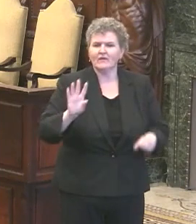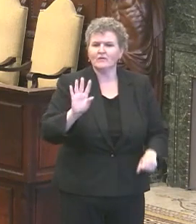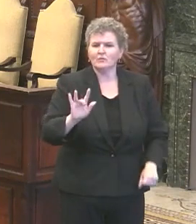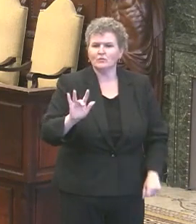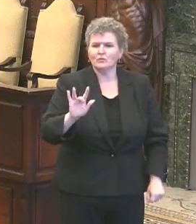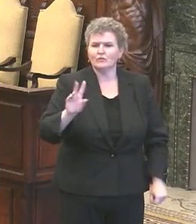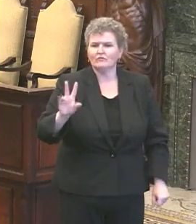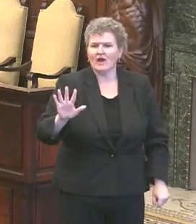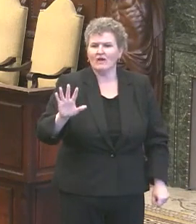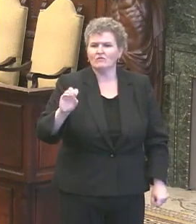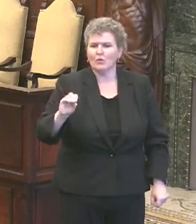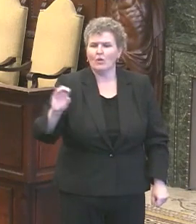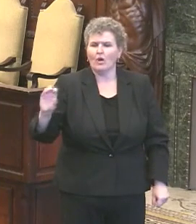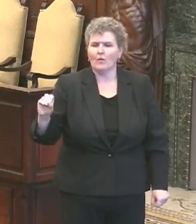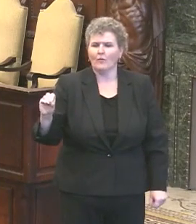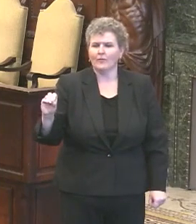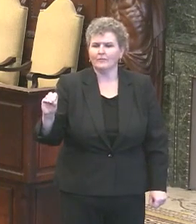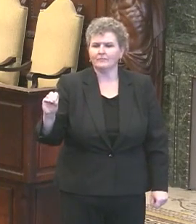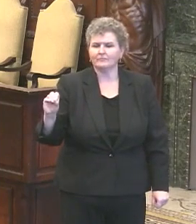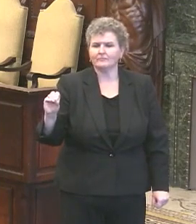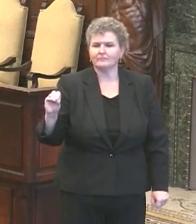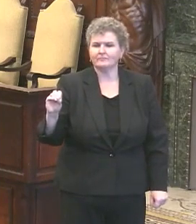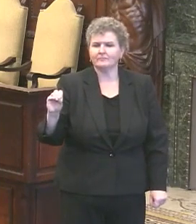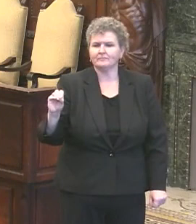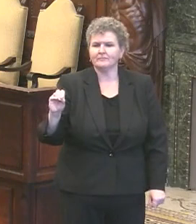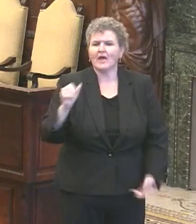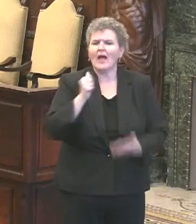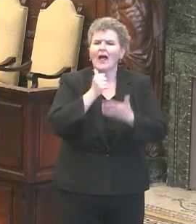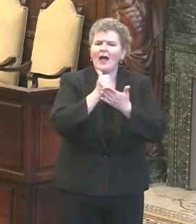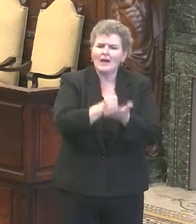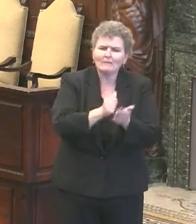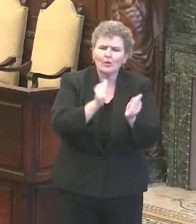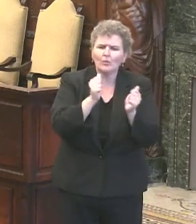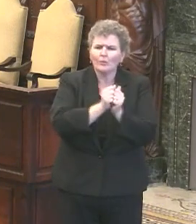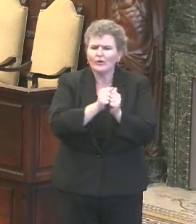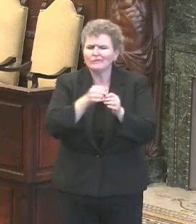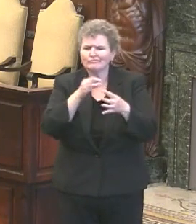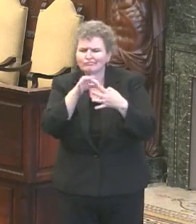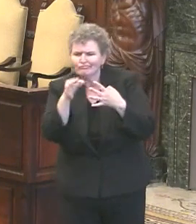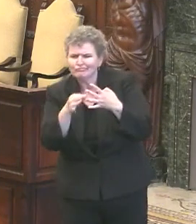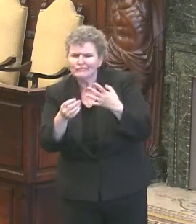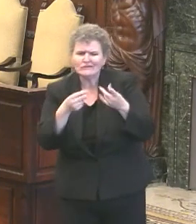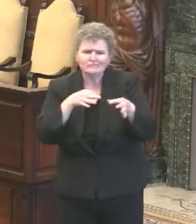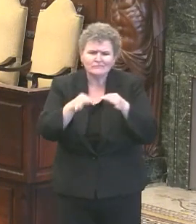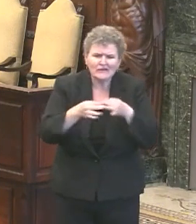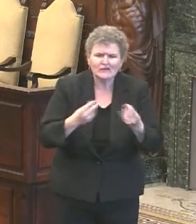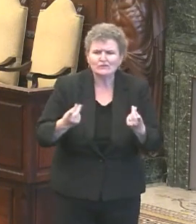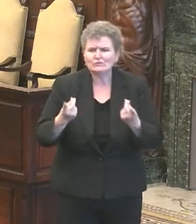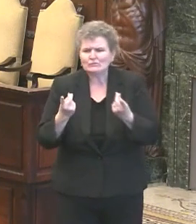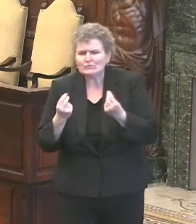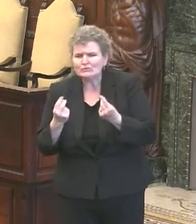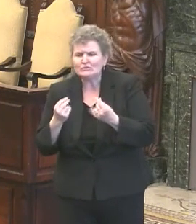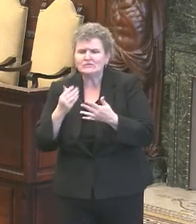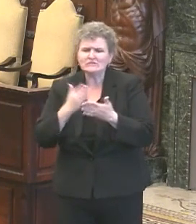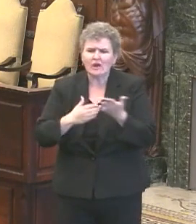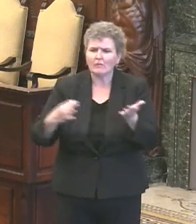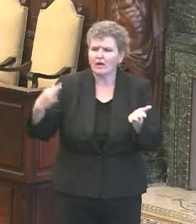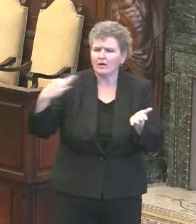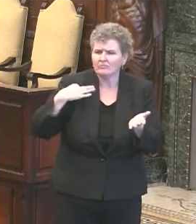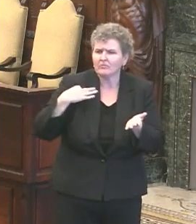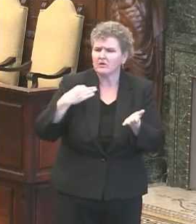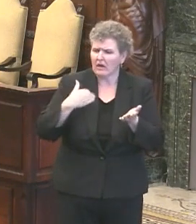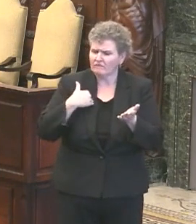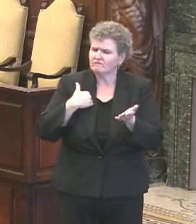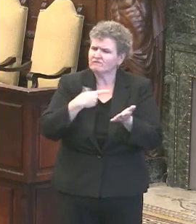443-2500, and they can help them sort out their various options. Some of them may be eligible